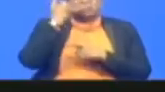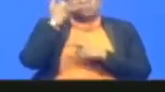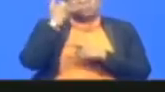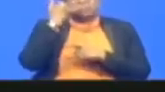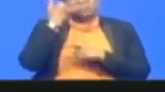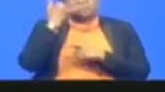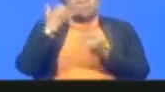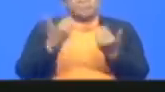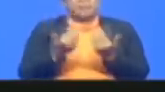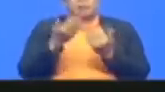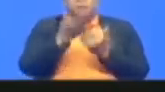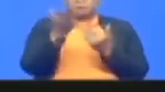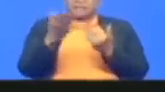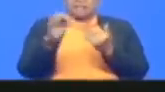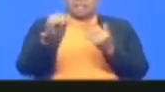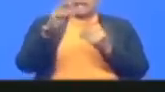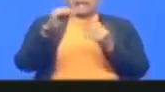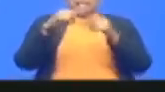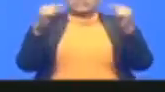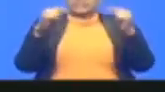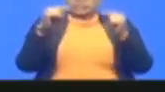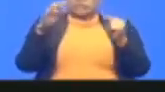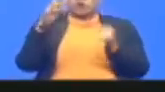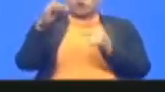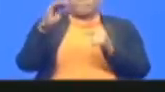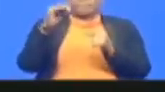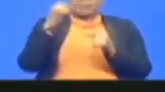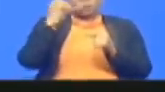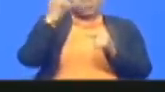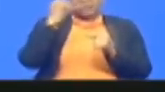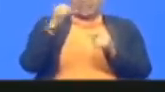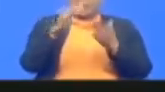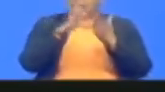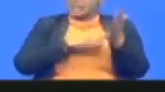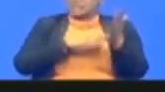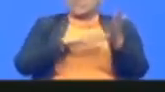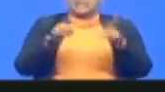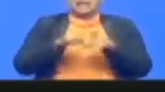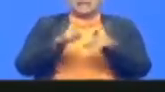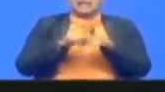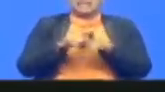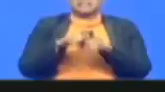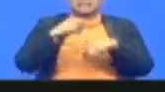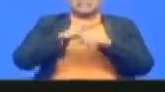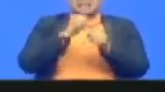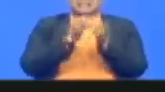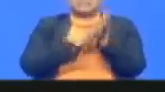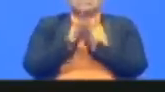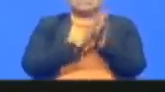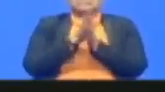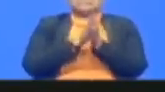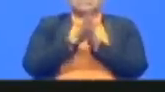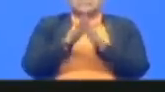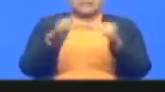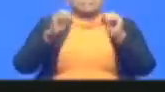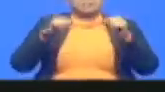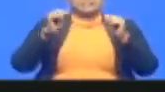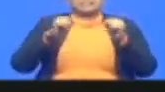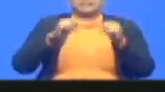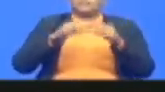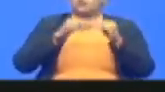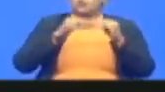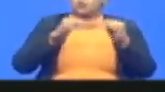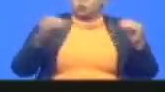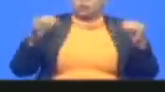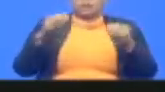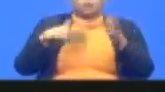Strychnine is on the anti-doping list due to its effects as a stimulant and can give an athlete the ability to go for longer